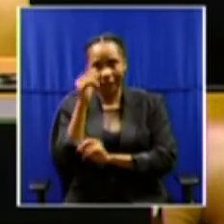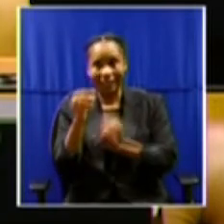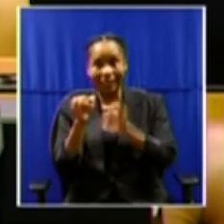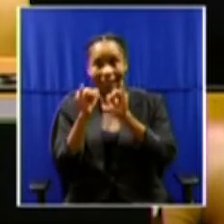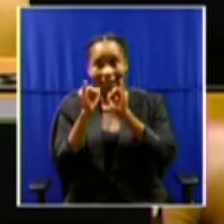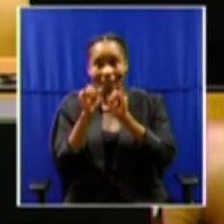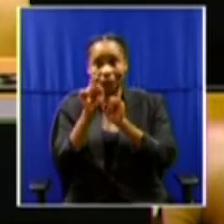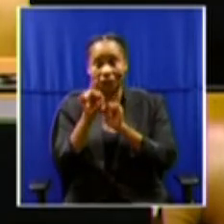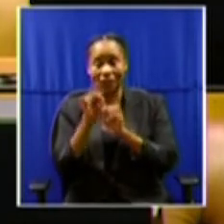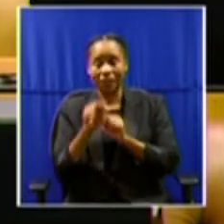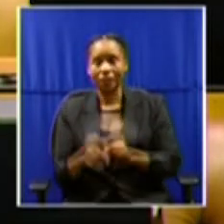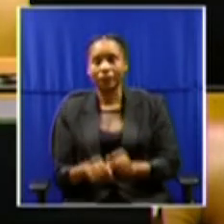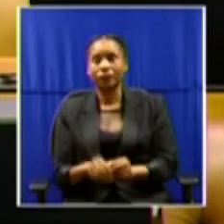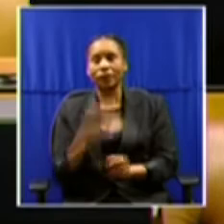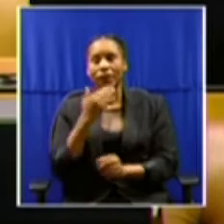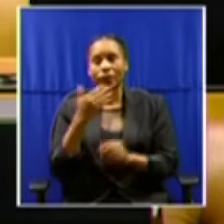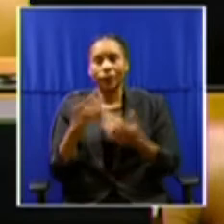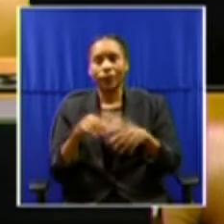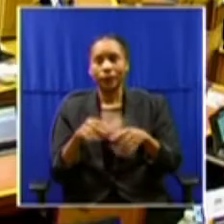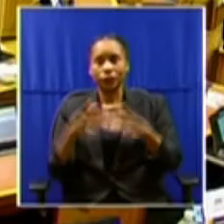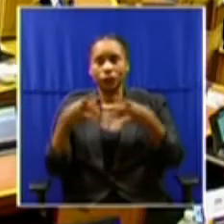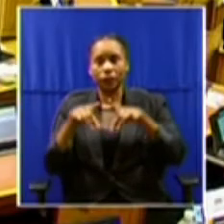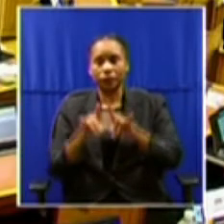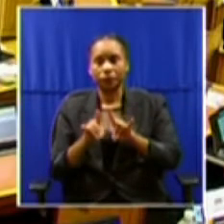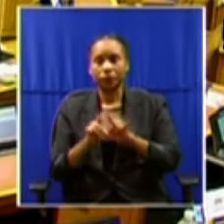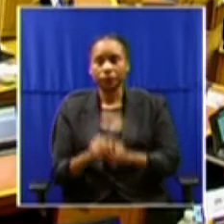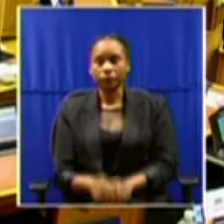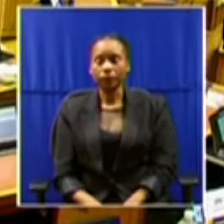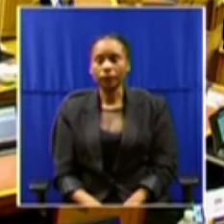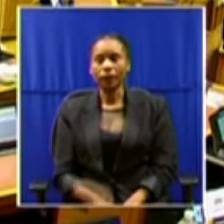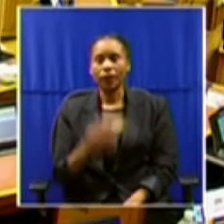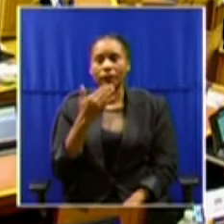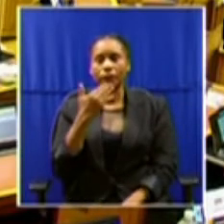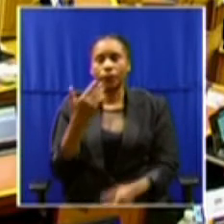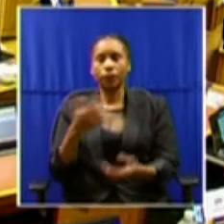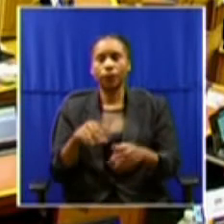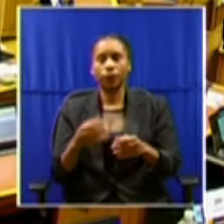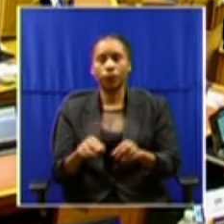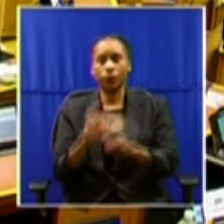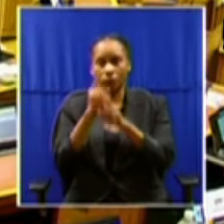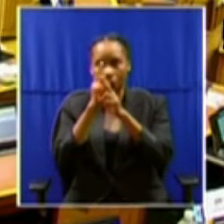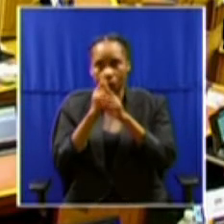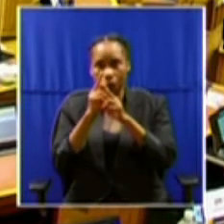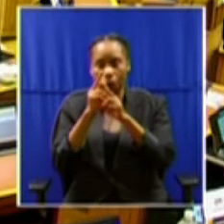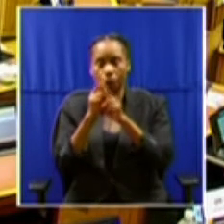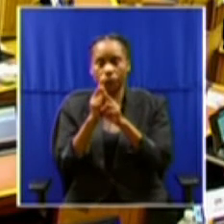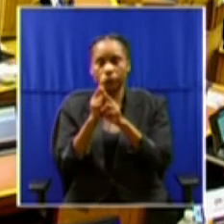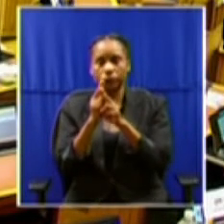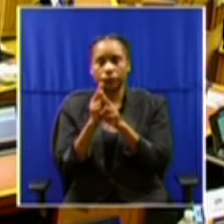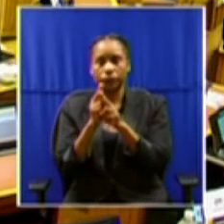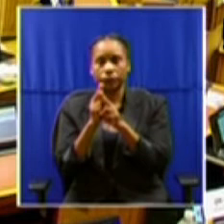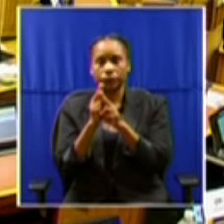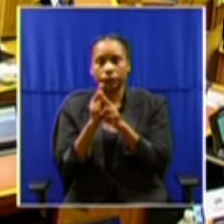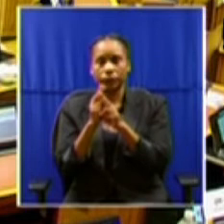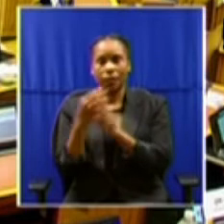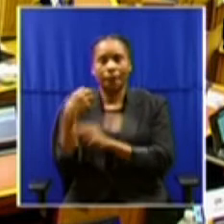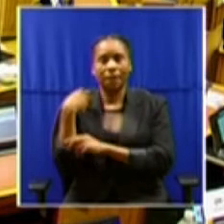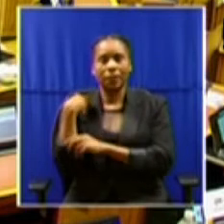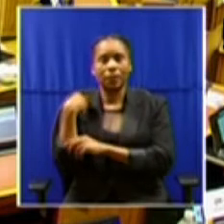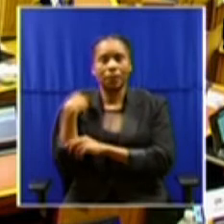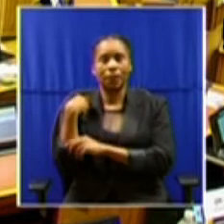matter. Thank you very much, Chairman. Thank you very much, Honorable